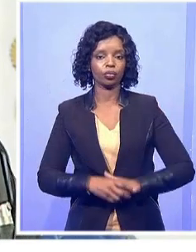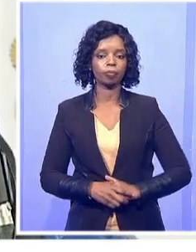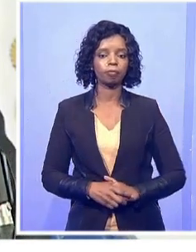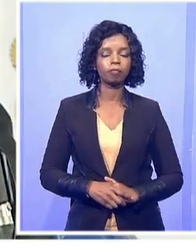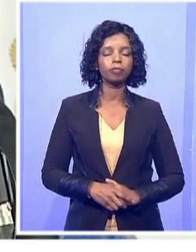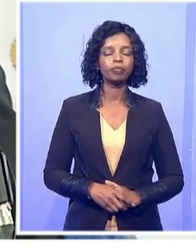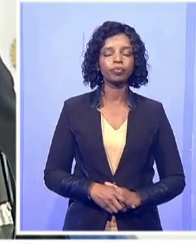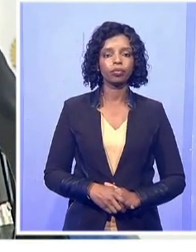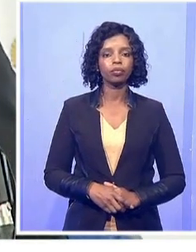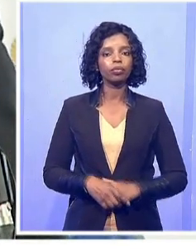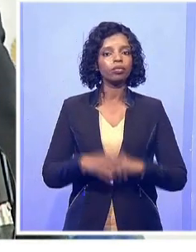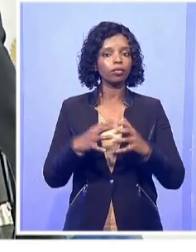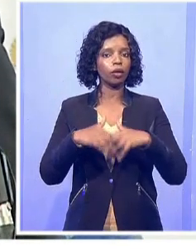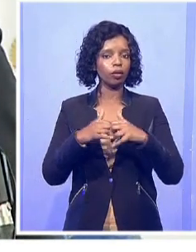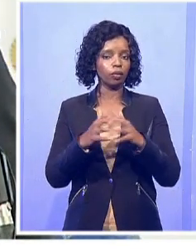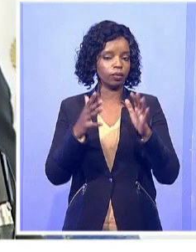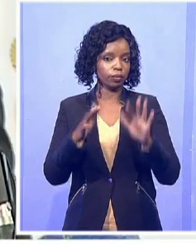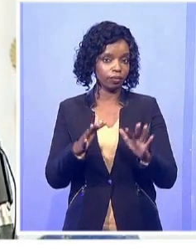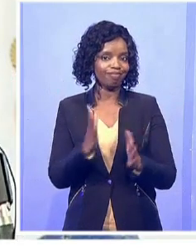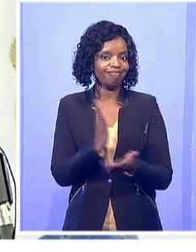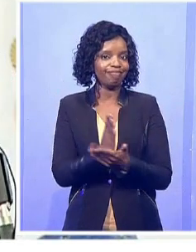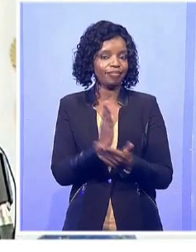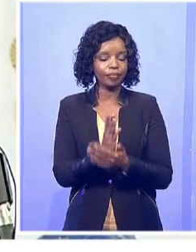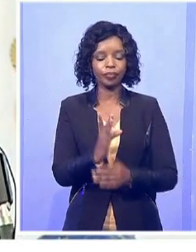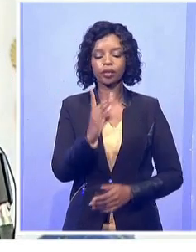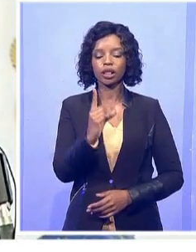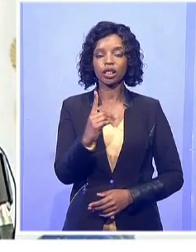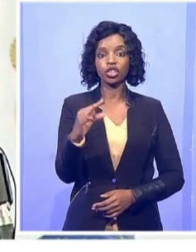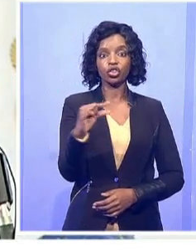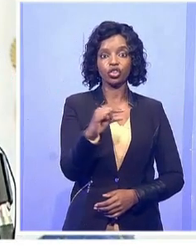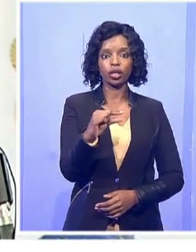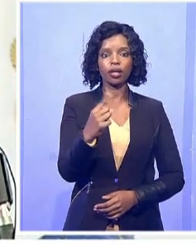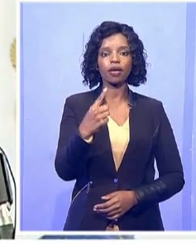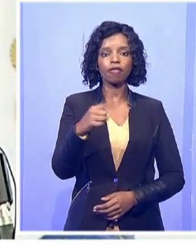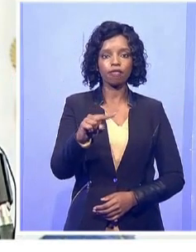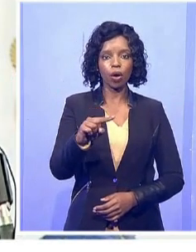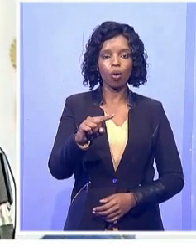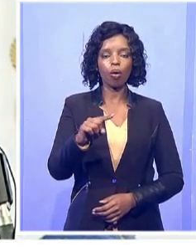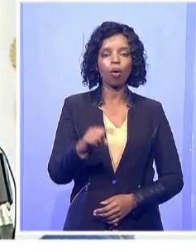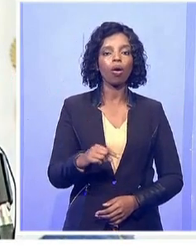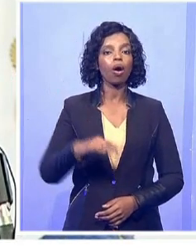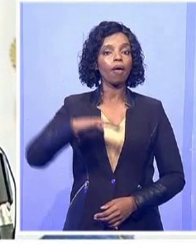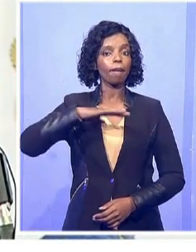the DG of Military Veterans will talk about.